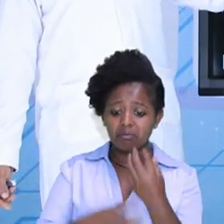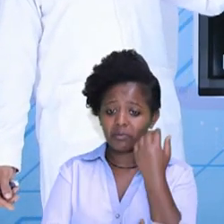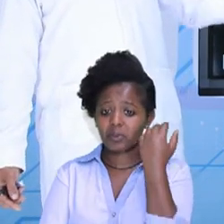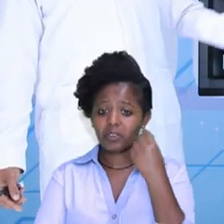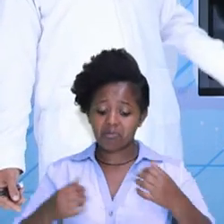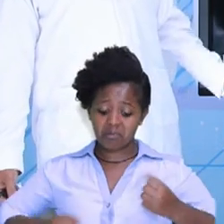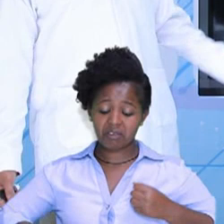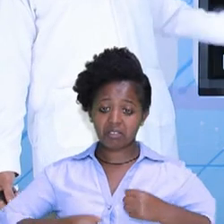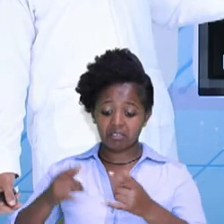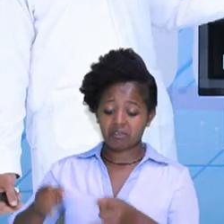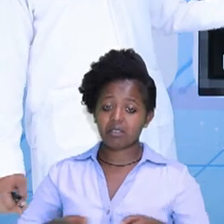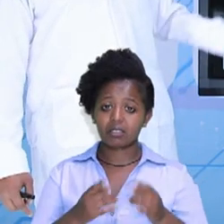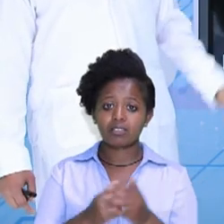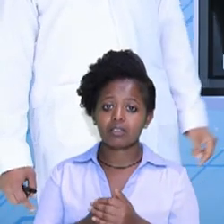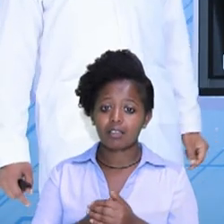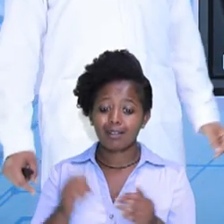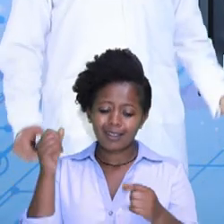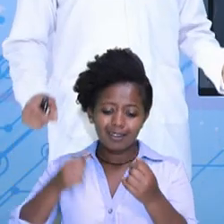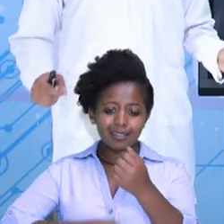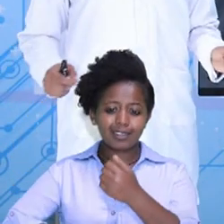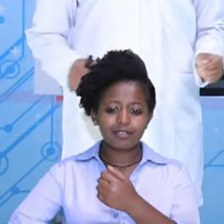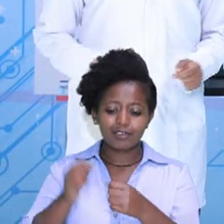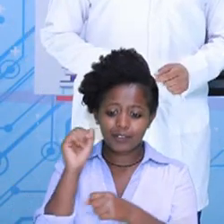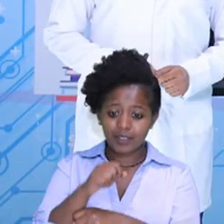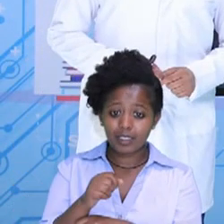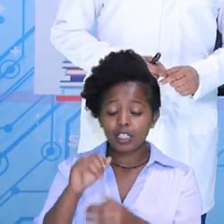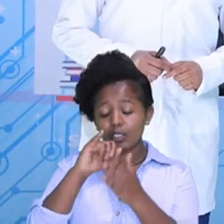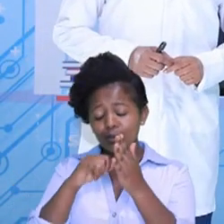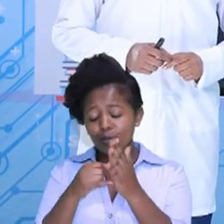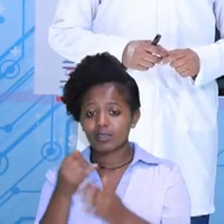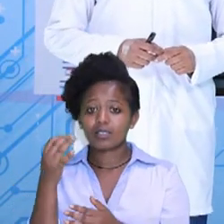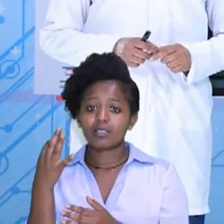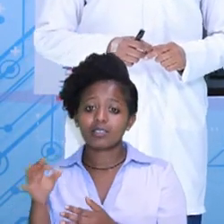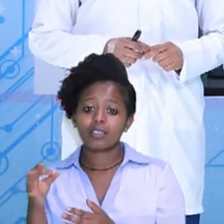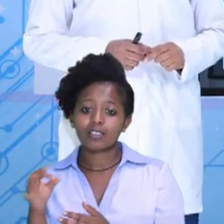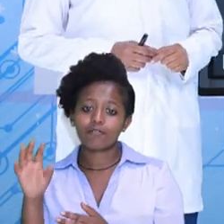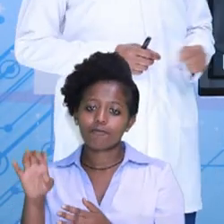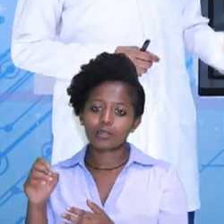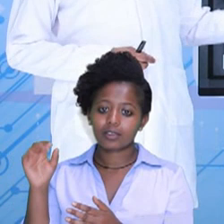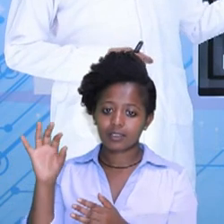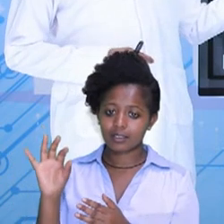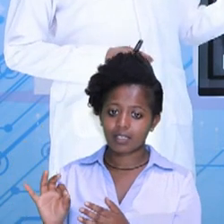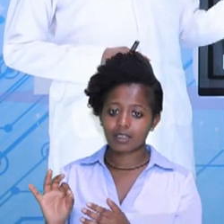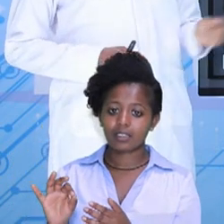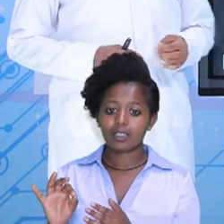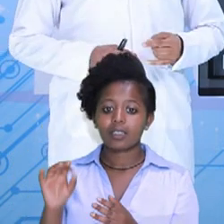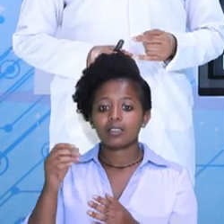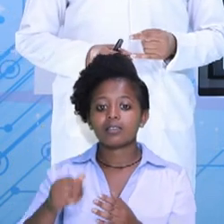or they hastened its defeat. On January 1949,